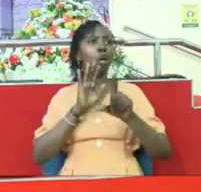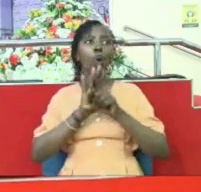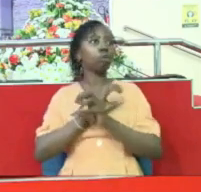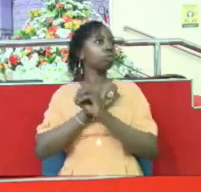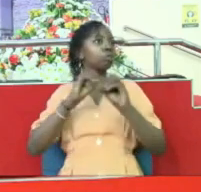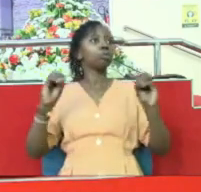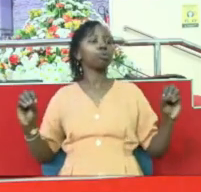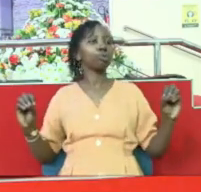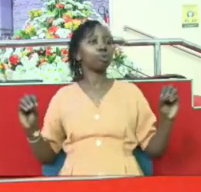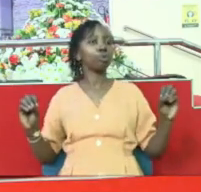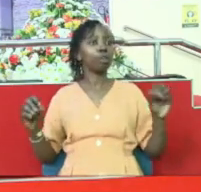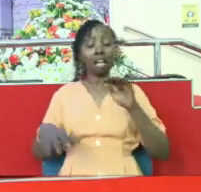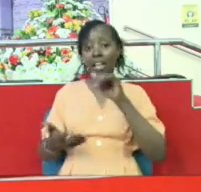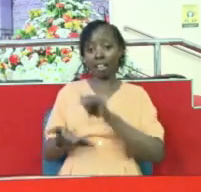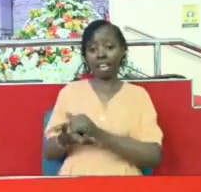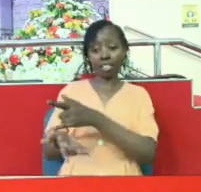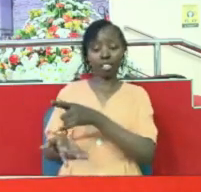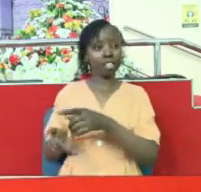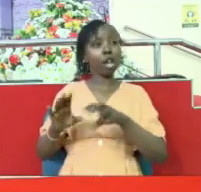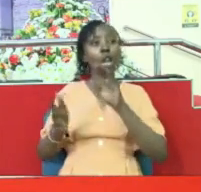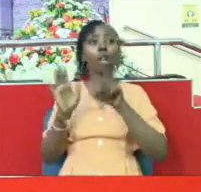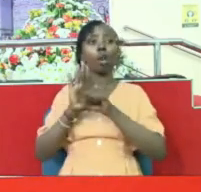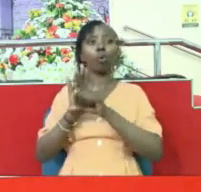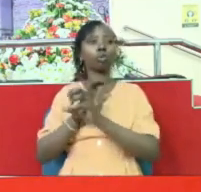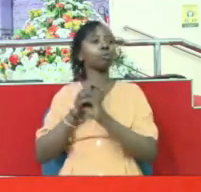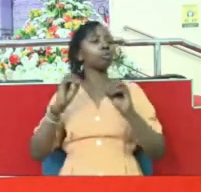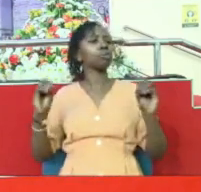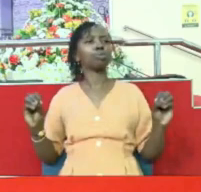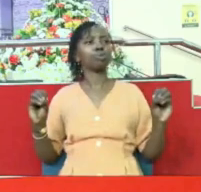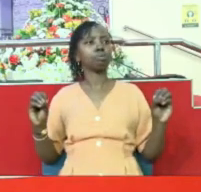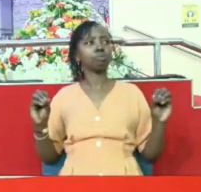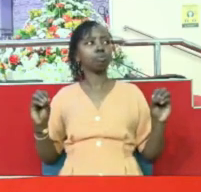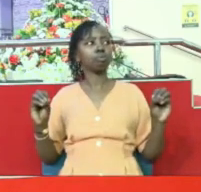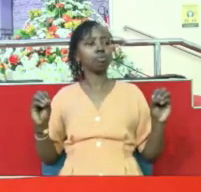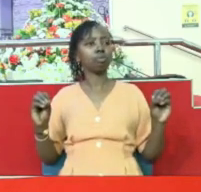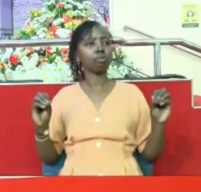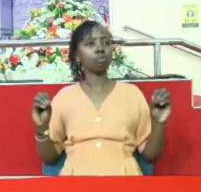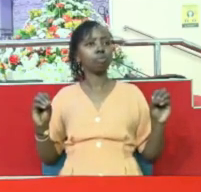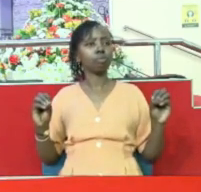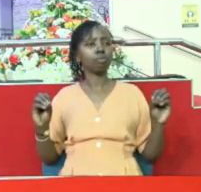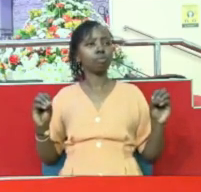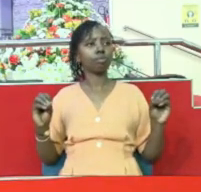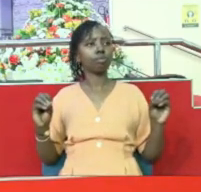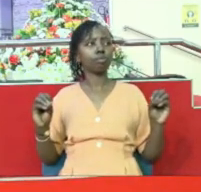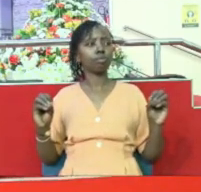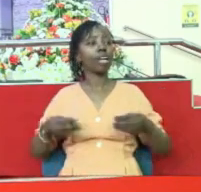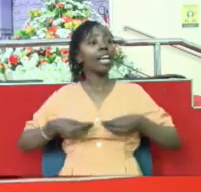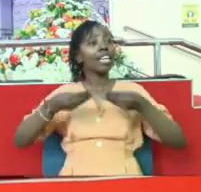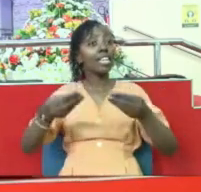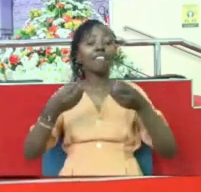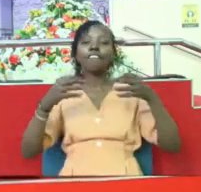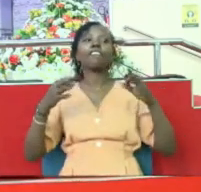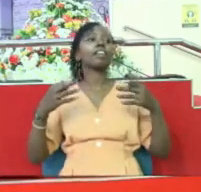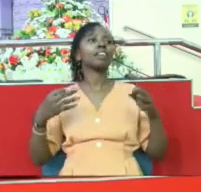Mimi sijakopeshwa. Nikienda kukopa sikopeshagwi. Oh. Yeah, when he goes to look for money sometimes he's not given as a debt. Lakini